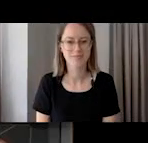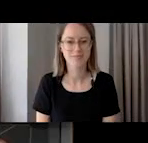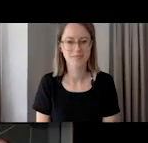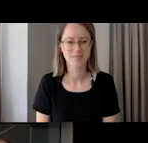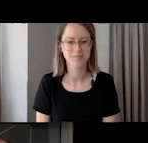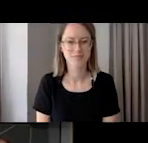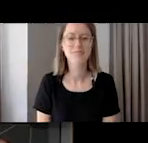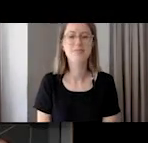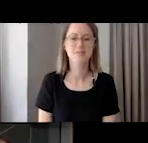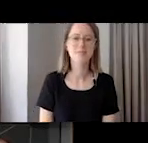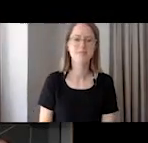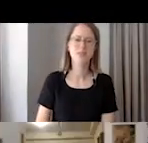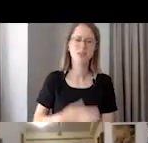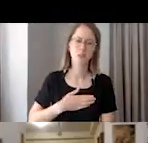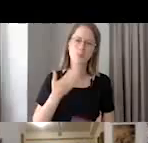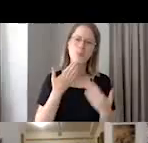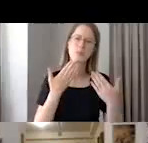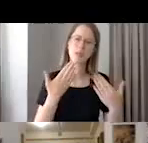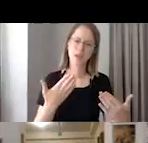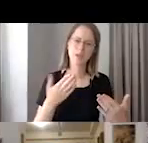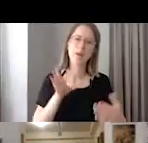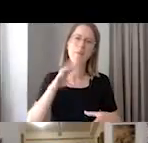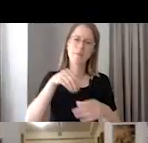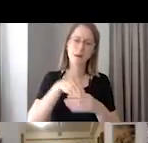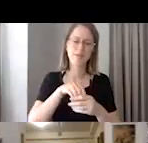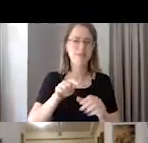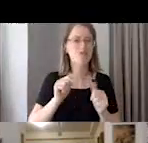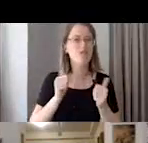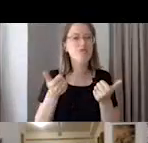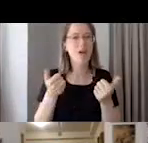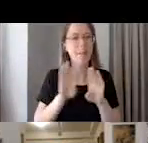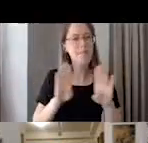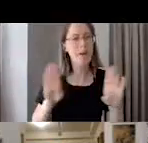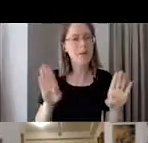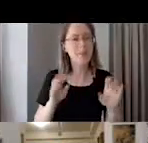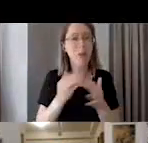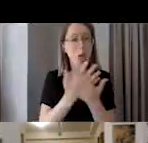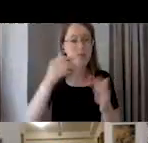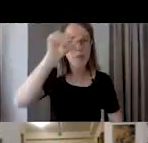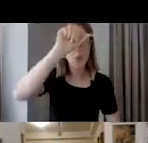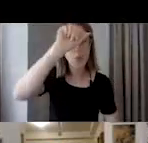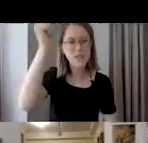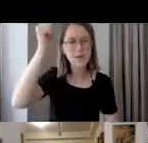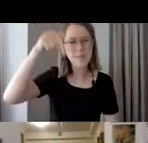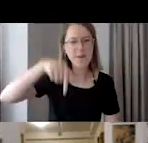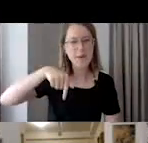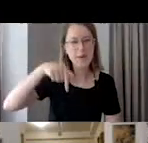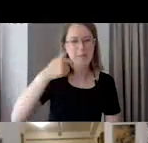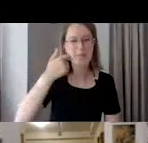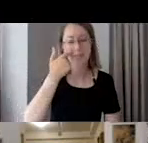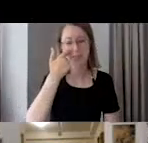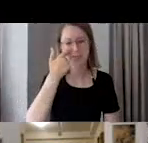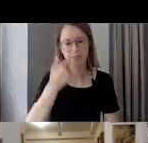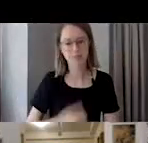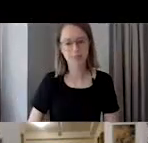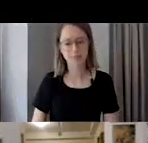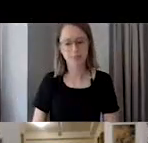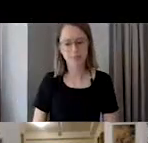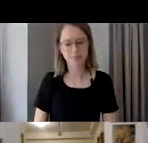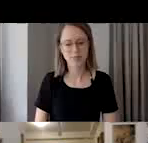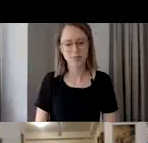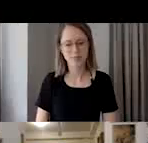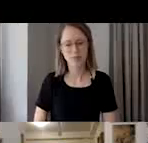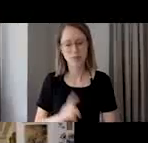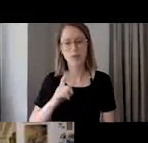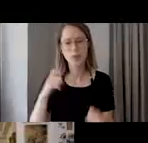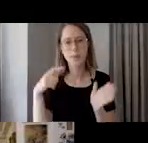I want to thank you very much for being a part of this great panel. There's a lot of wisdom here. And I think what's very important about